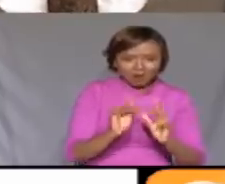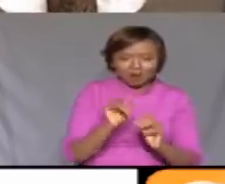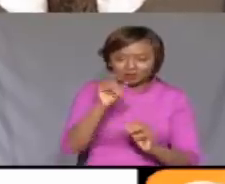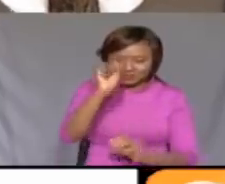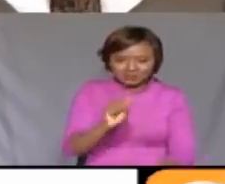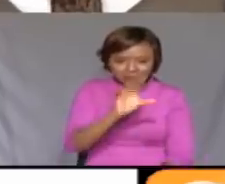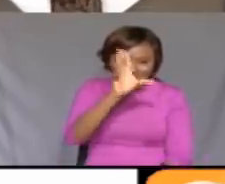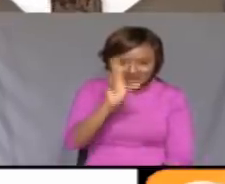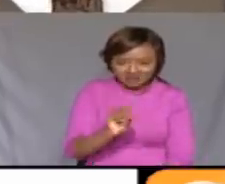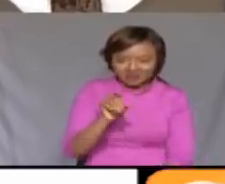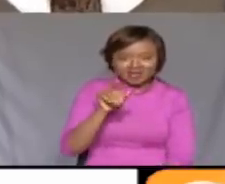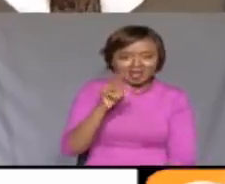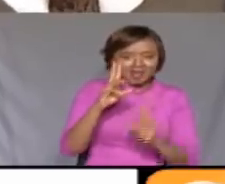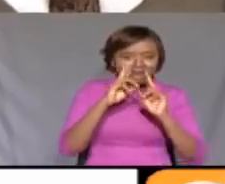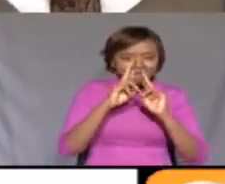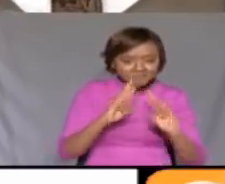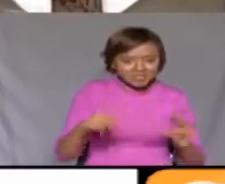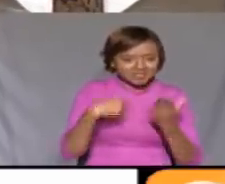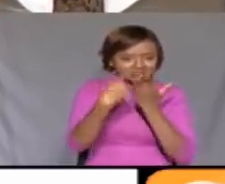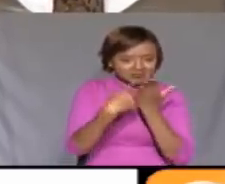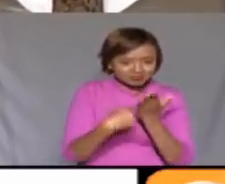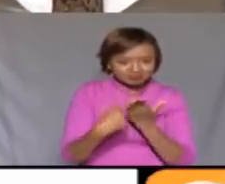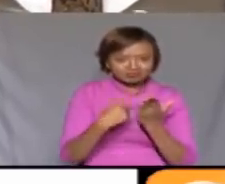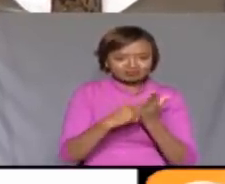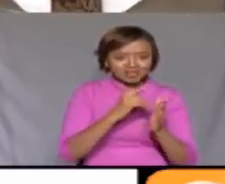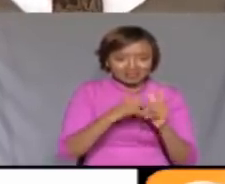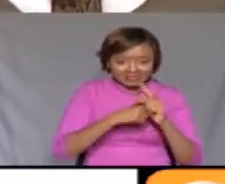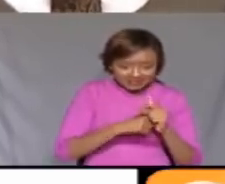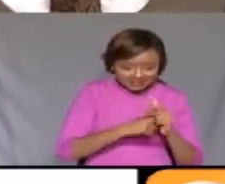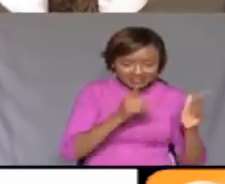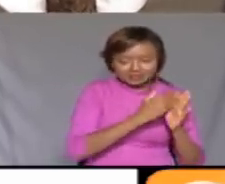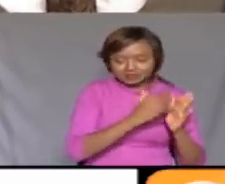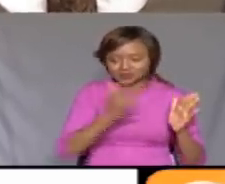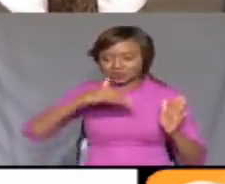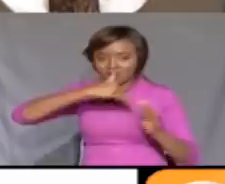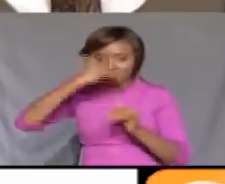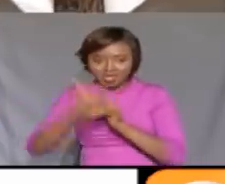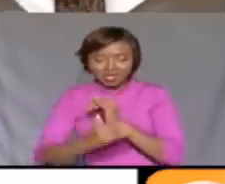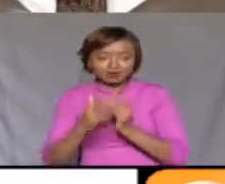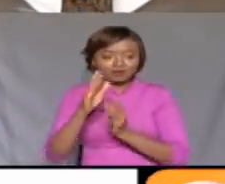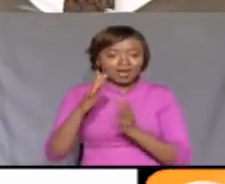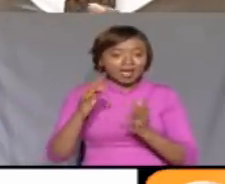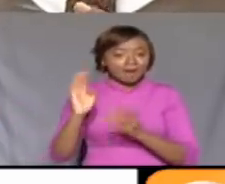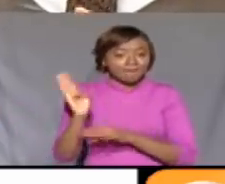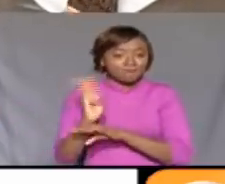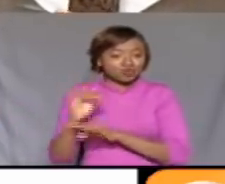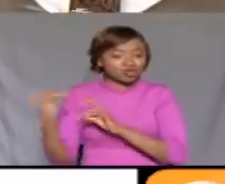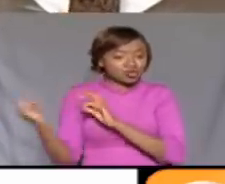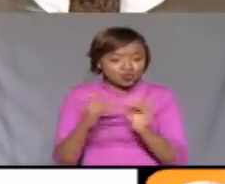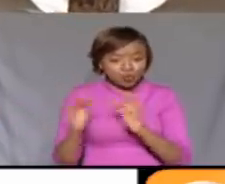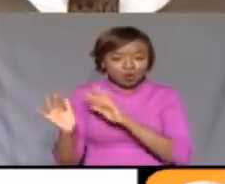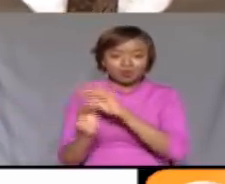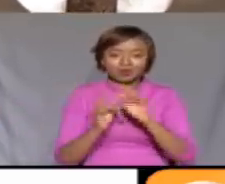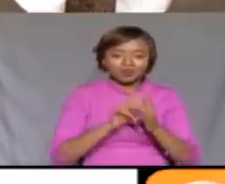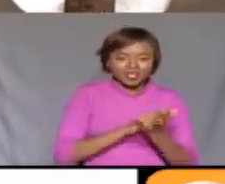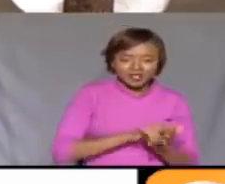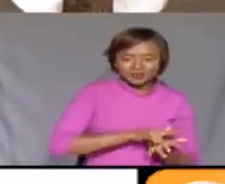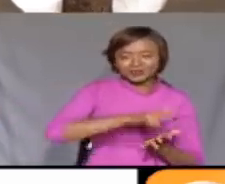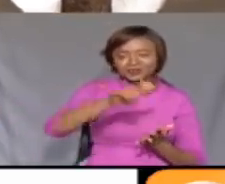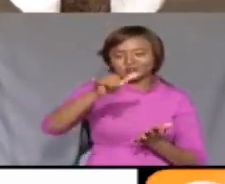South Africa-mediated peace process to the end of the war in Burundi. We shuttled from Pretoria to